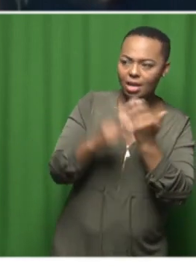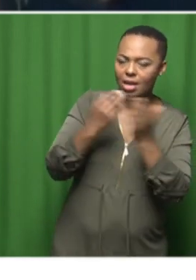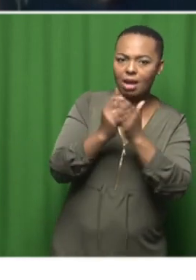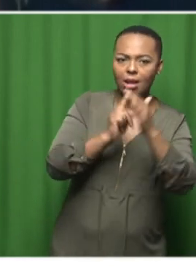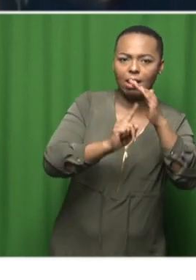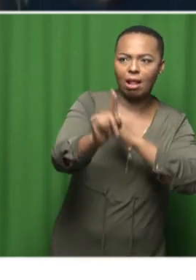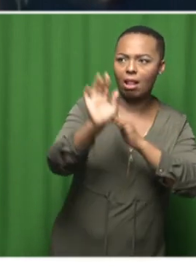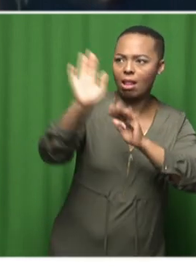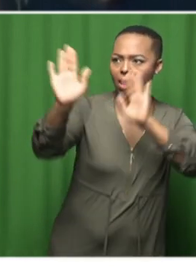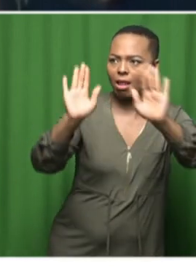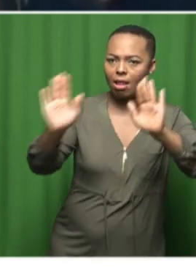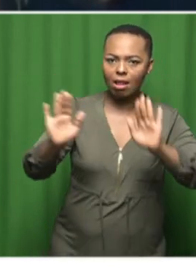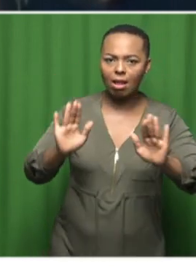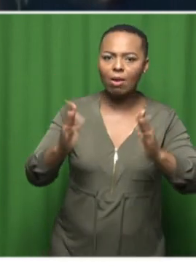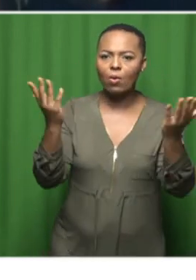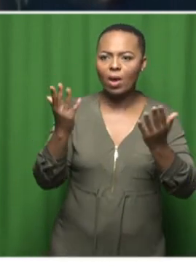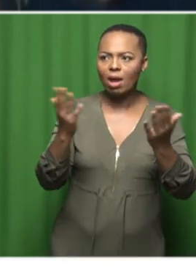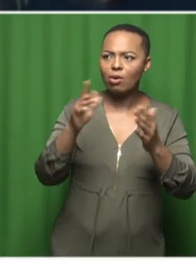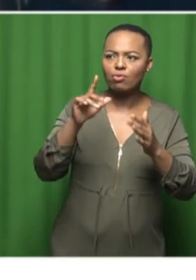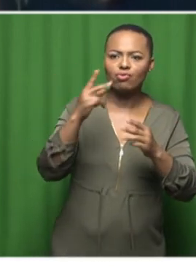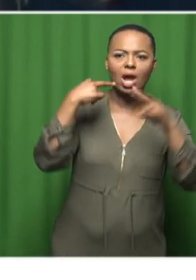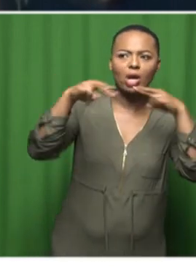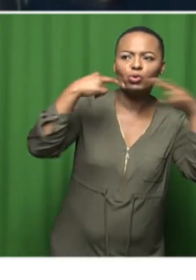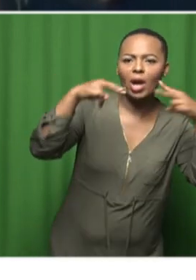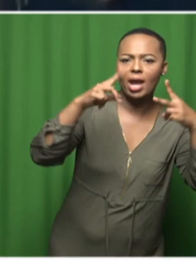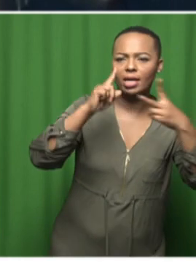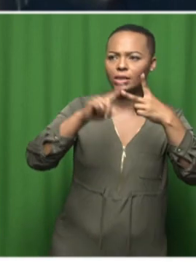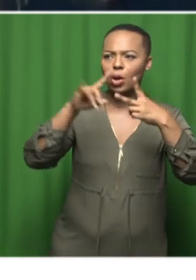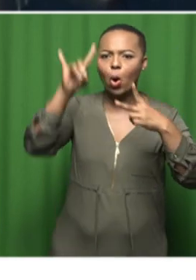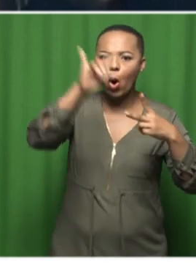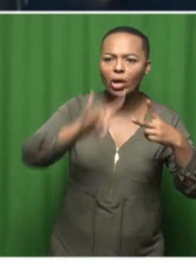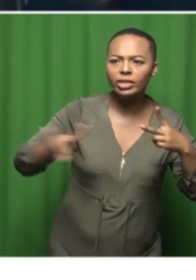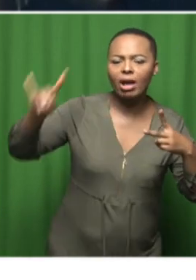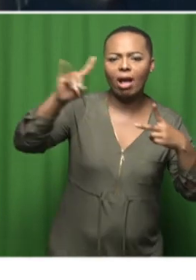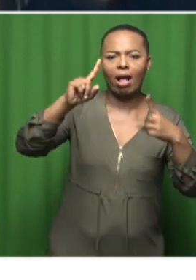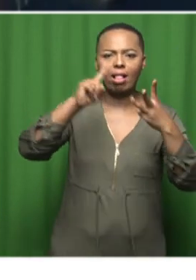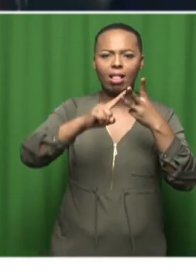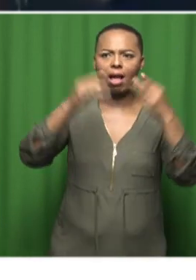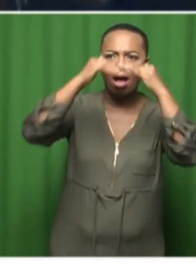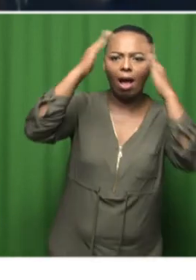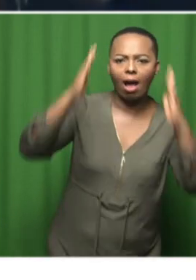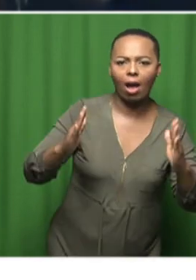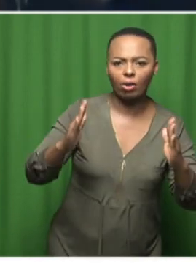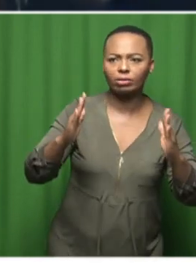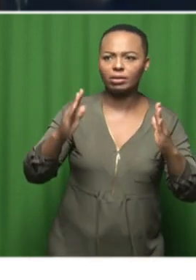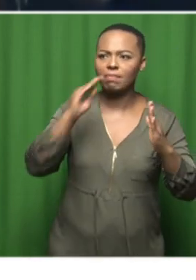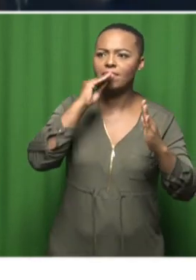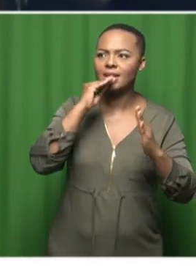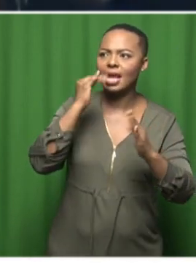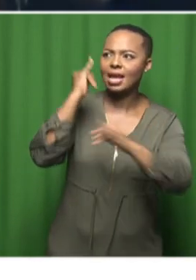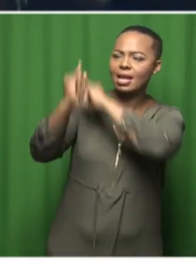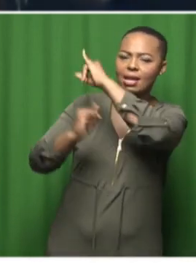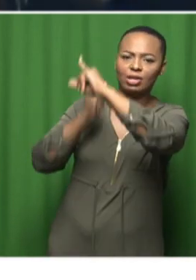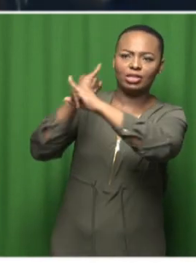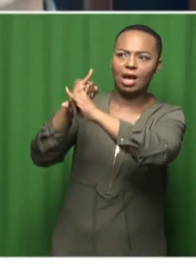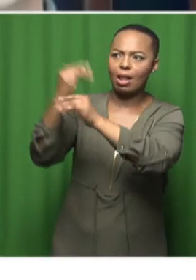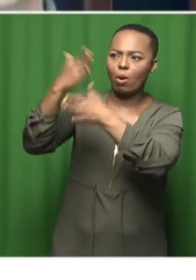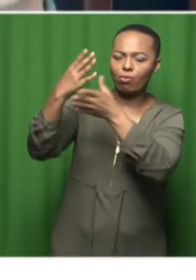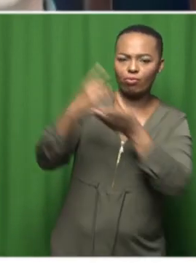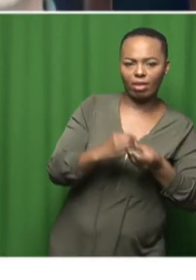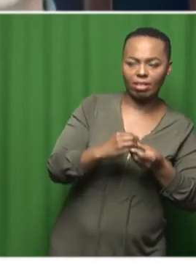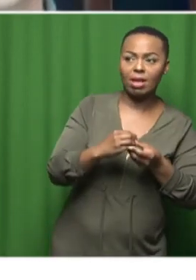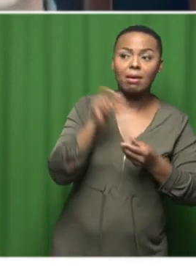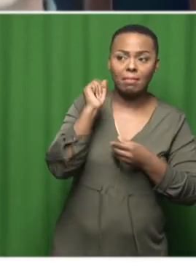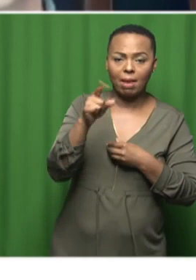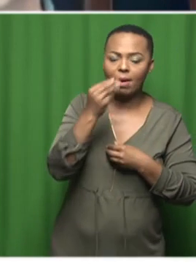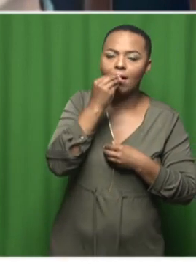and hotels and houses, and you get to work with incredible designers nationally, which is quite amazing. Mm-hmm. Let's talk about